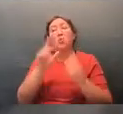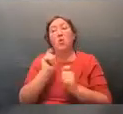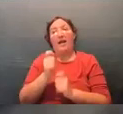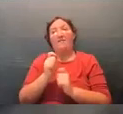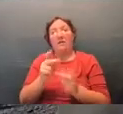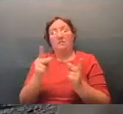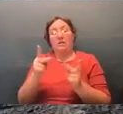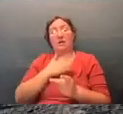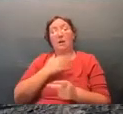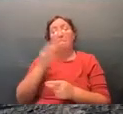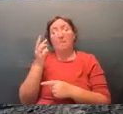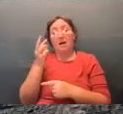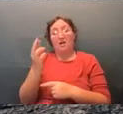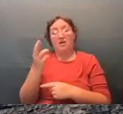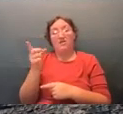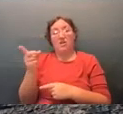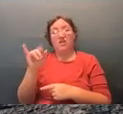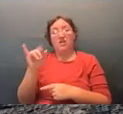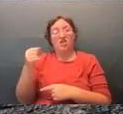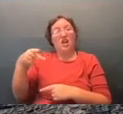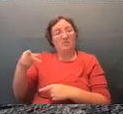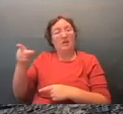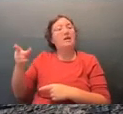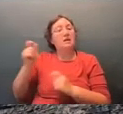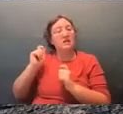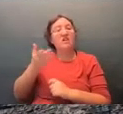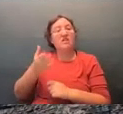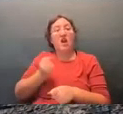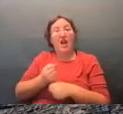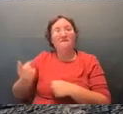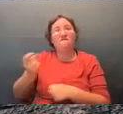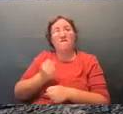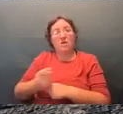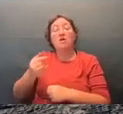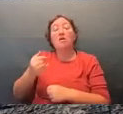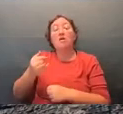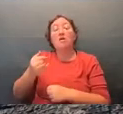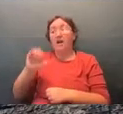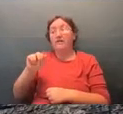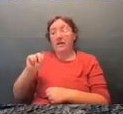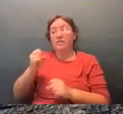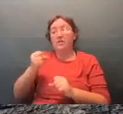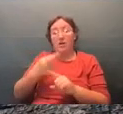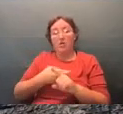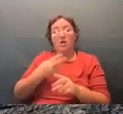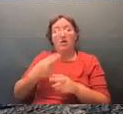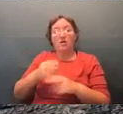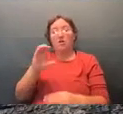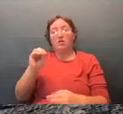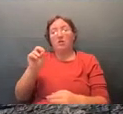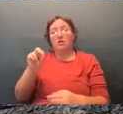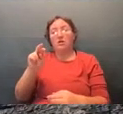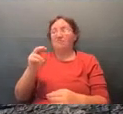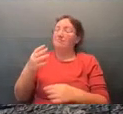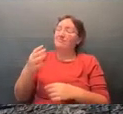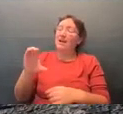my good friend JP fishes at every year. There are cabins here at a lake called Convict Lake.